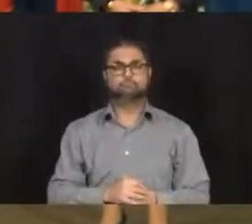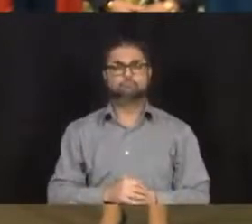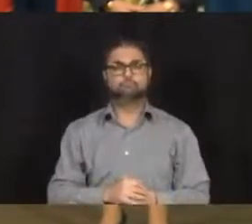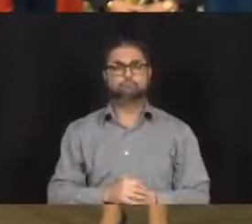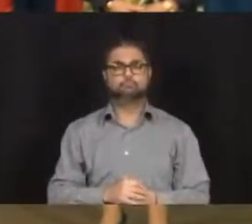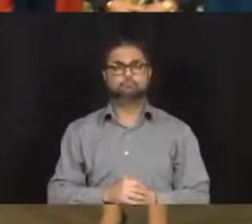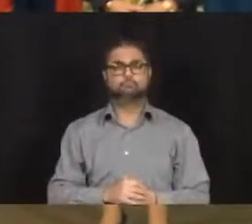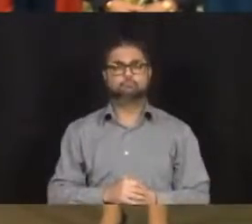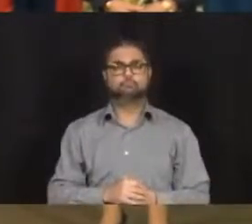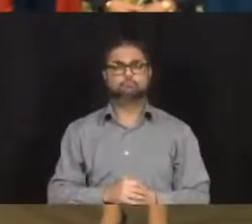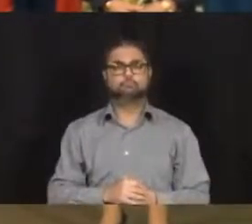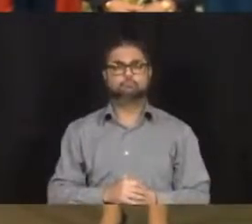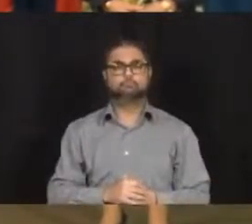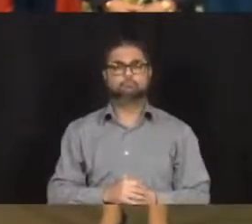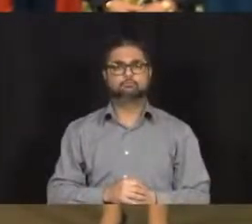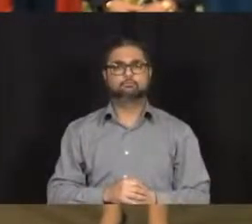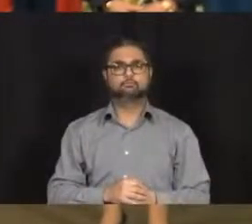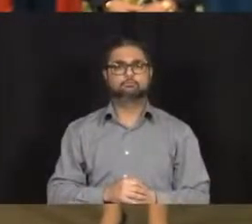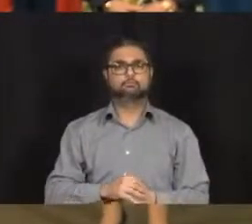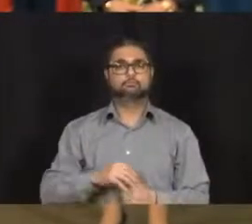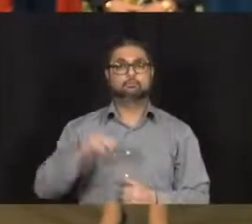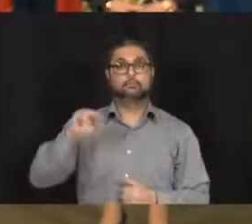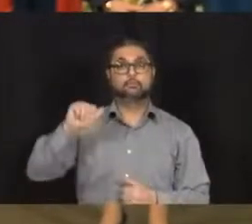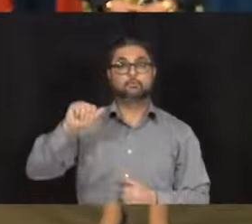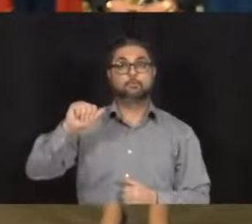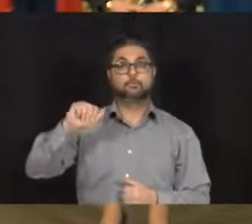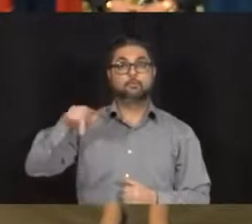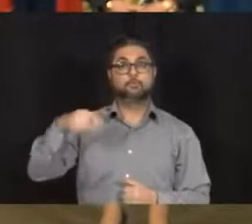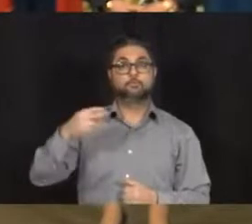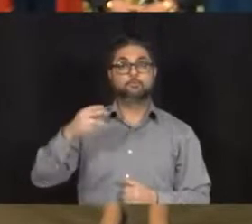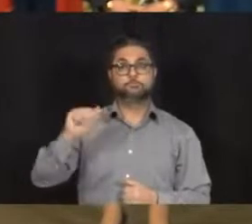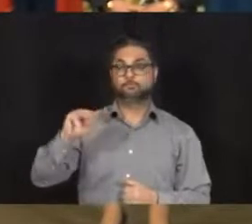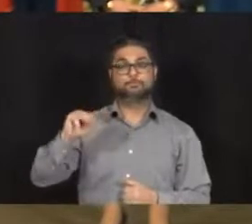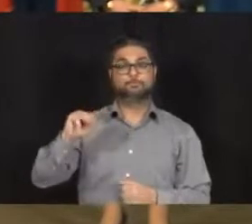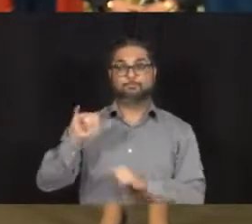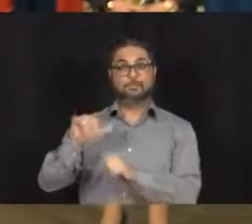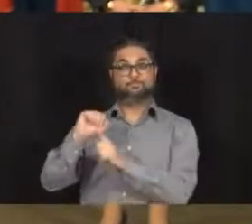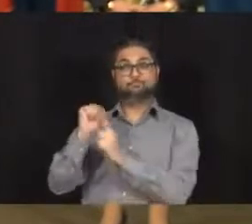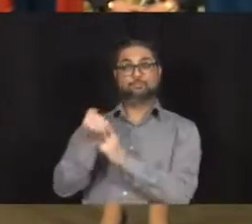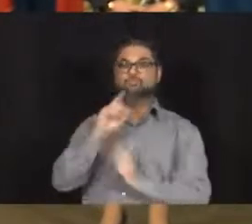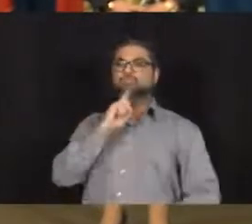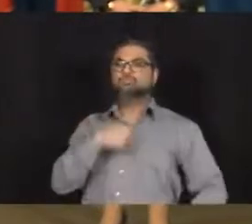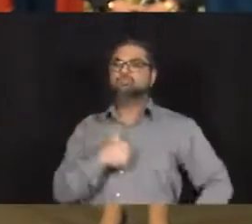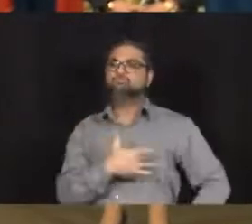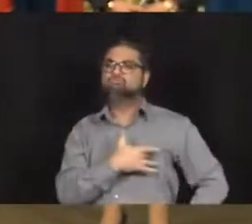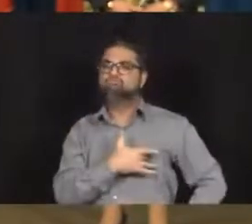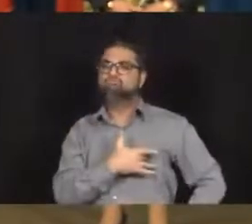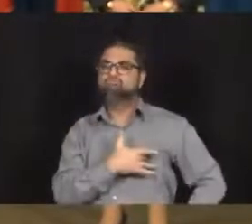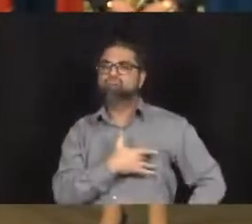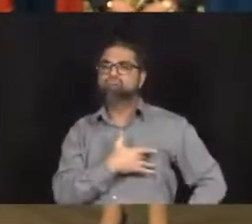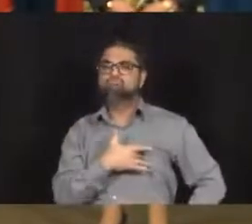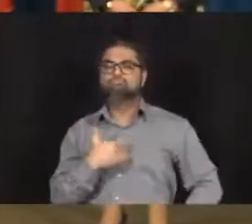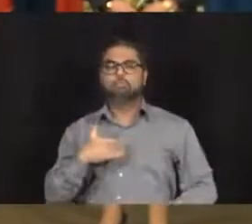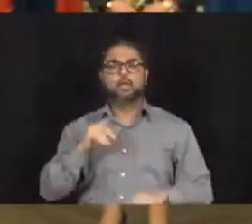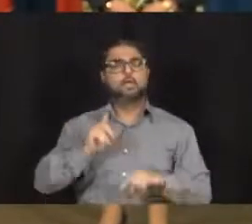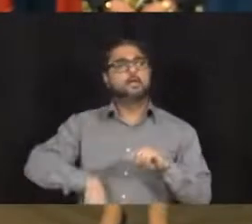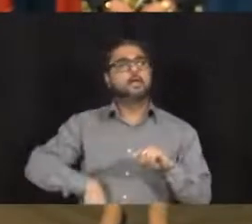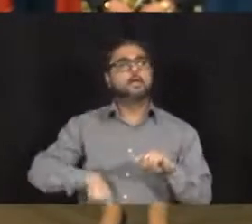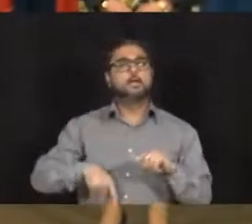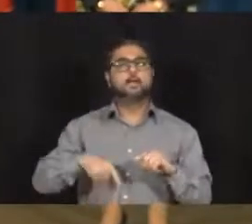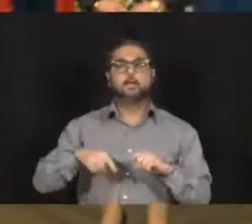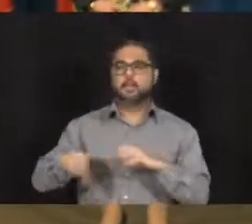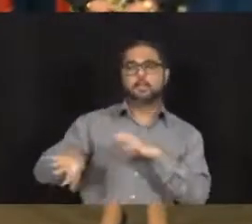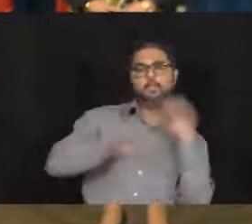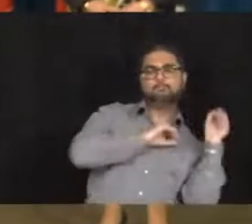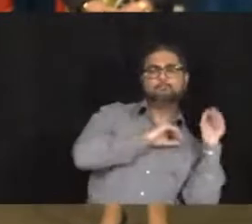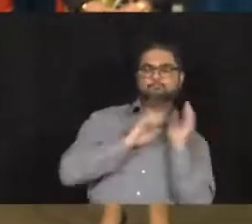what happened in Markham is heartbreaking. We just can't abandon the most vulnerable. I'll pass it